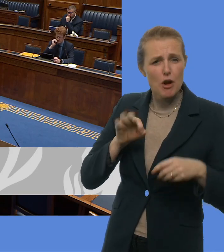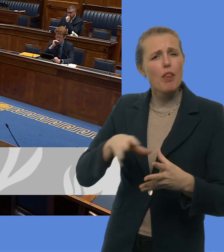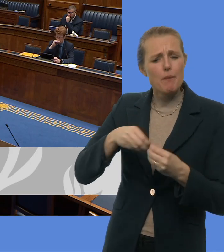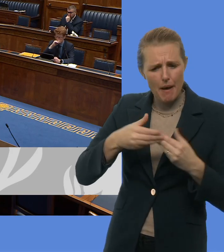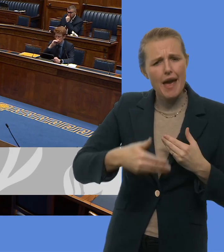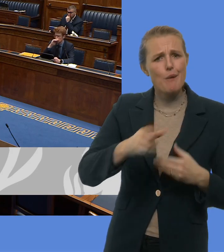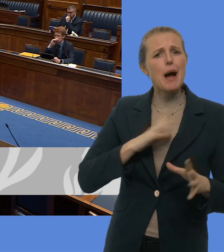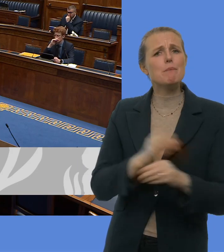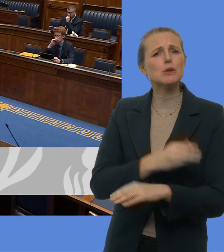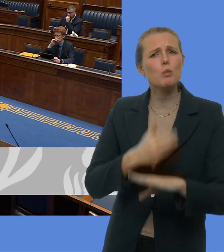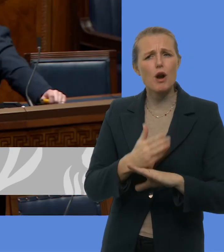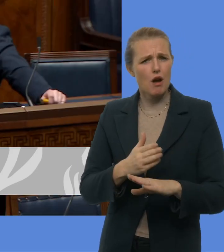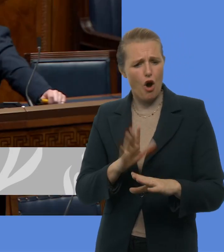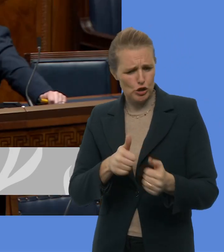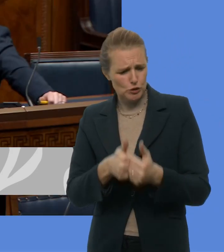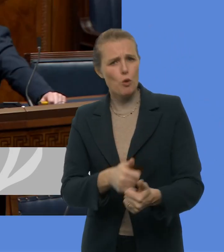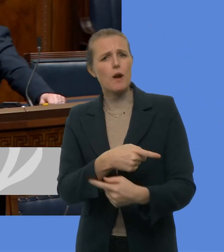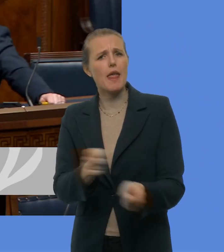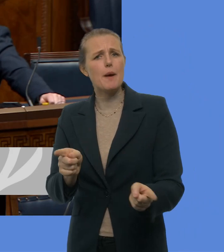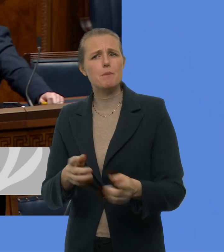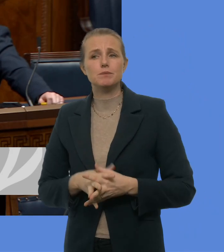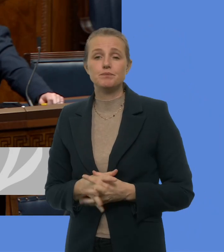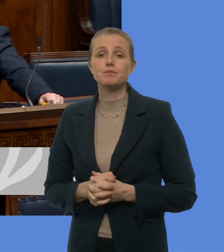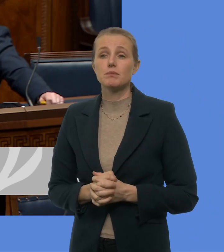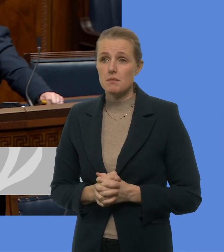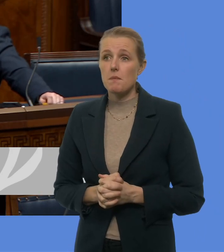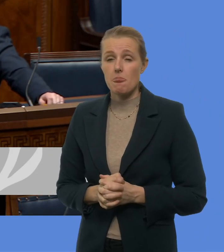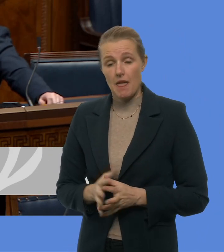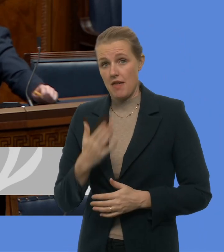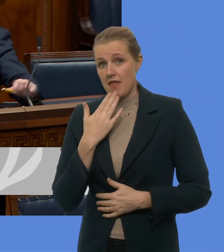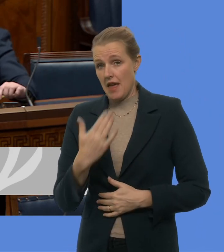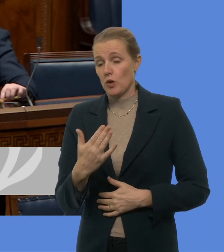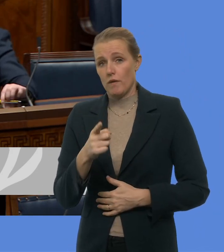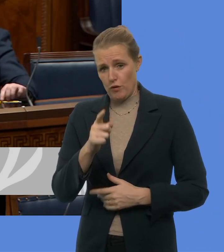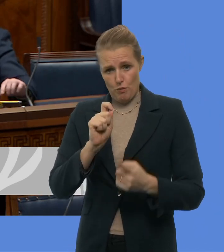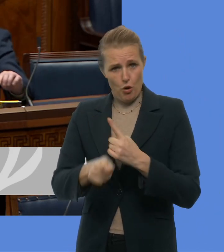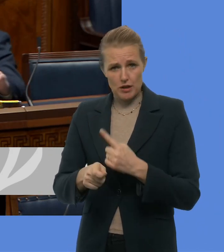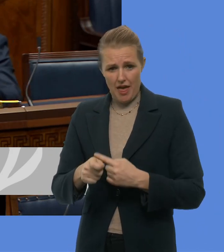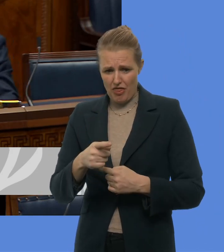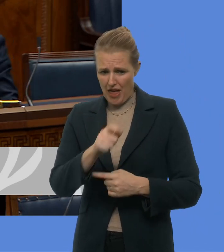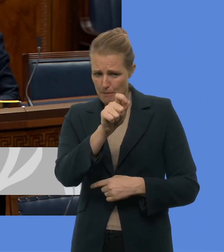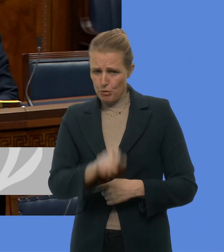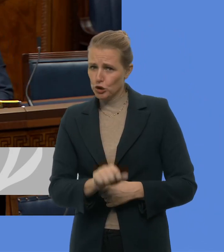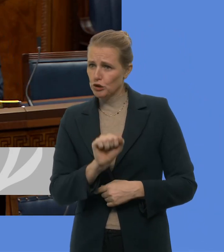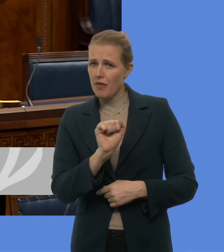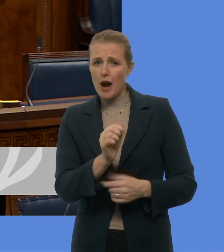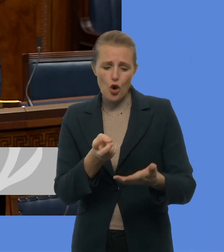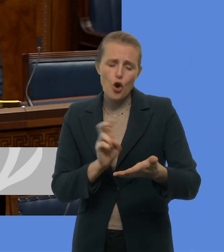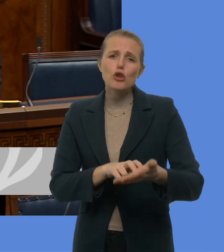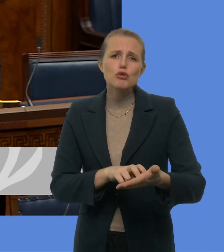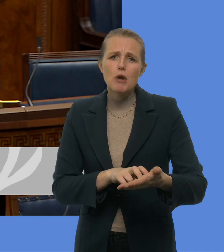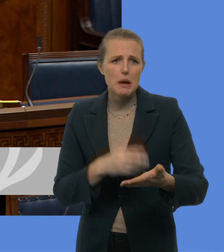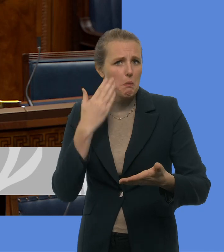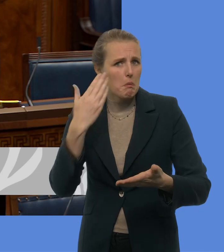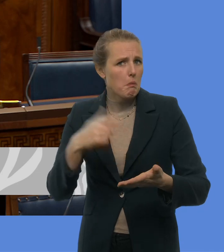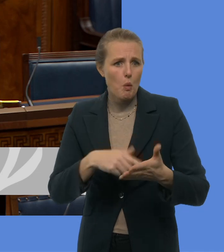Well, I thank the member for the point, but I'm not aware of that individual constituent's contractual relationship with